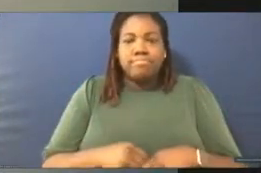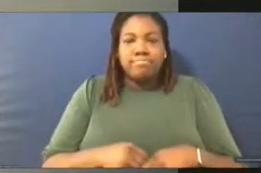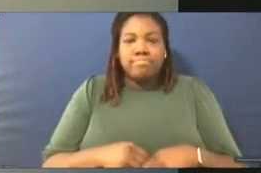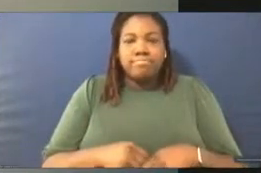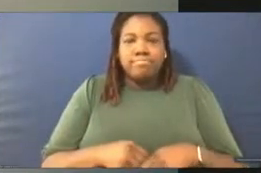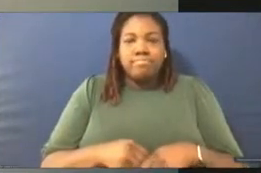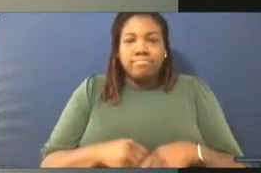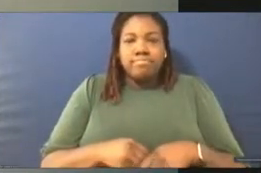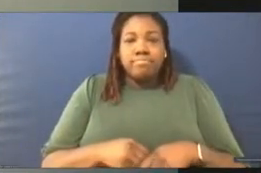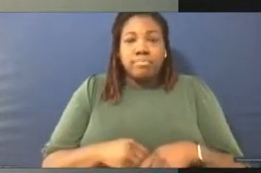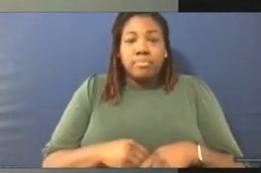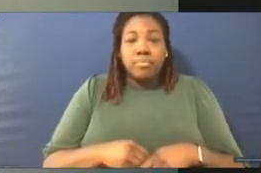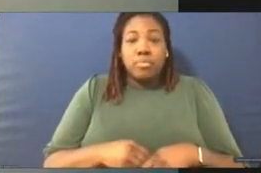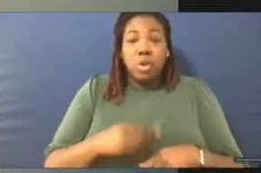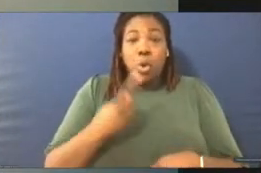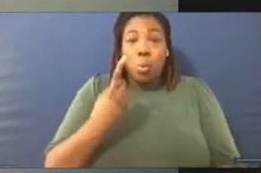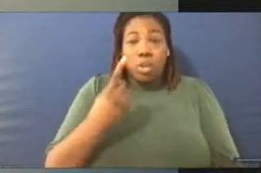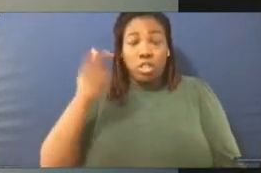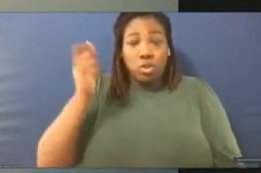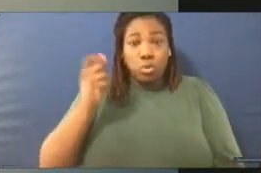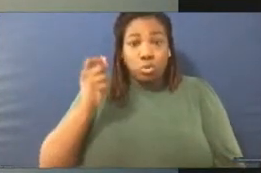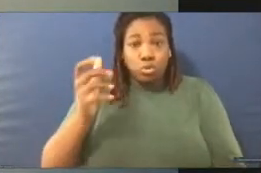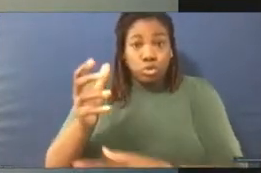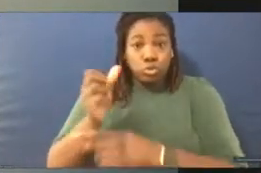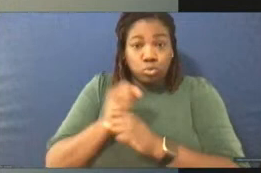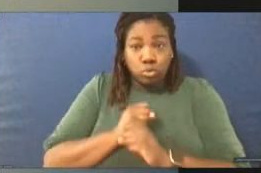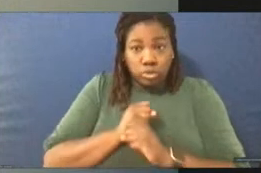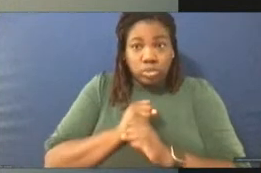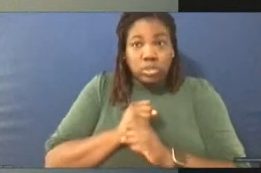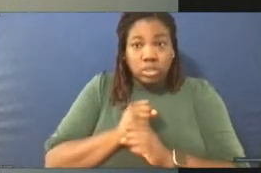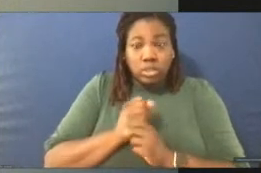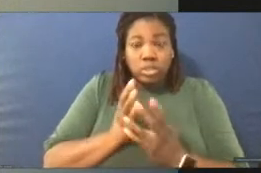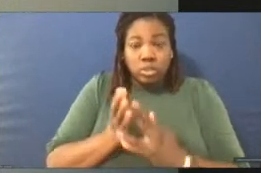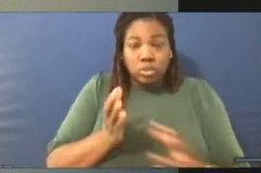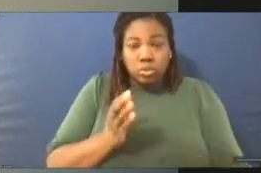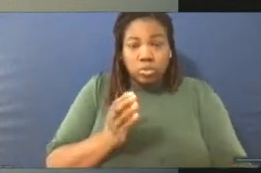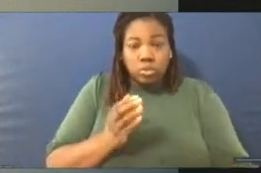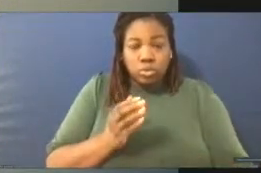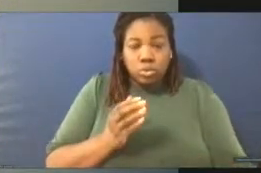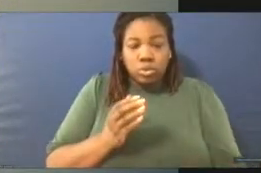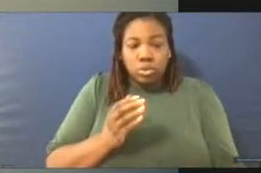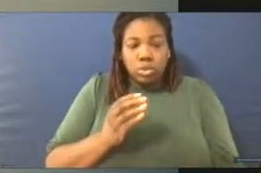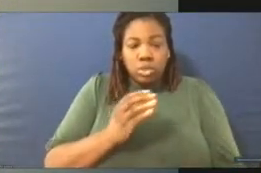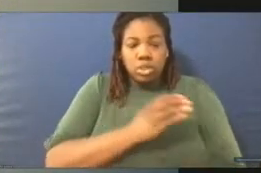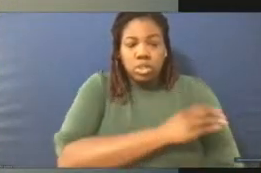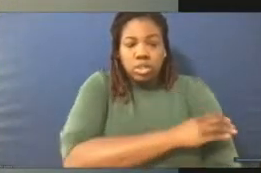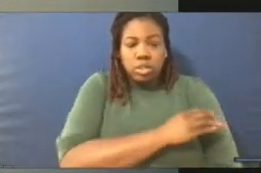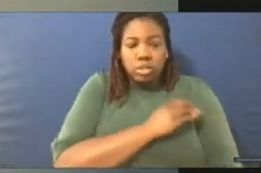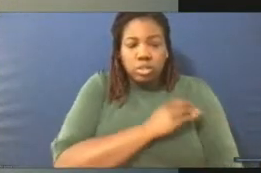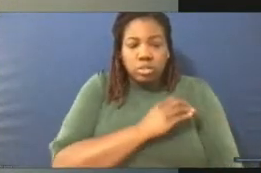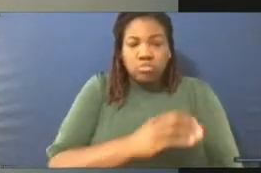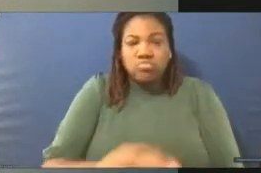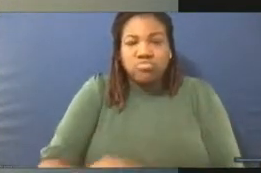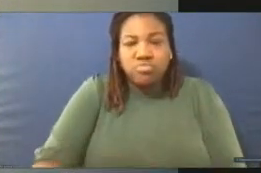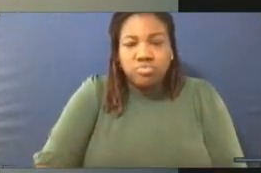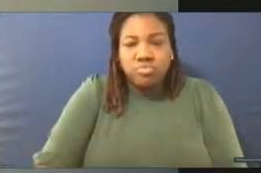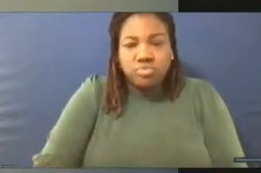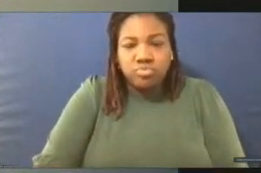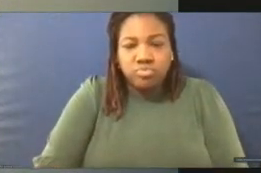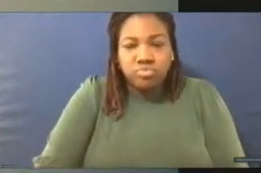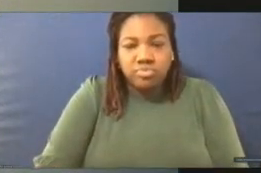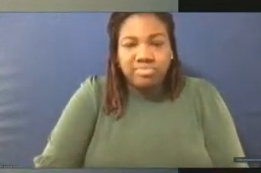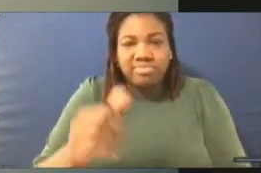Under one of those grants, which was through the NIDA Clinical Trials Network, and is referred to as CTN